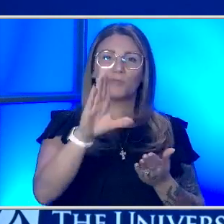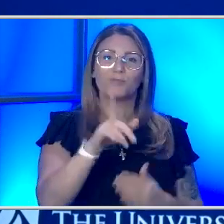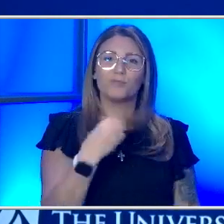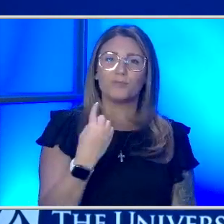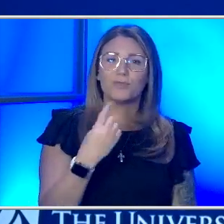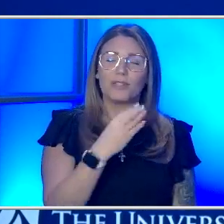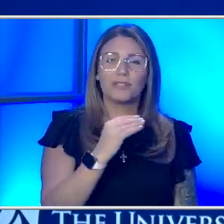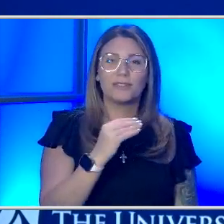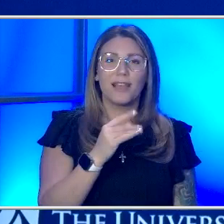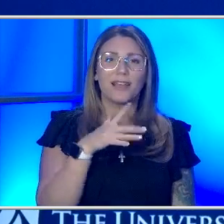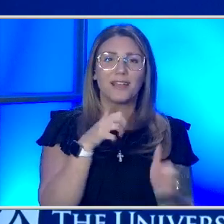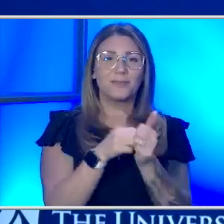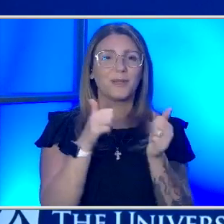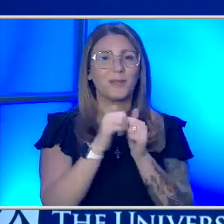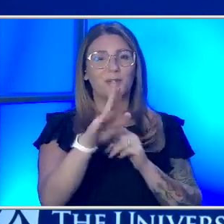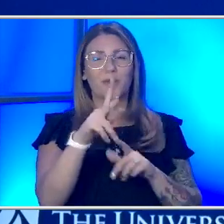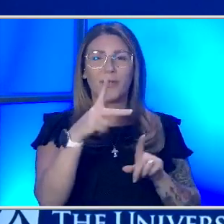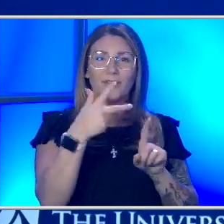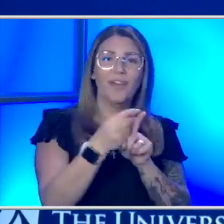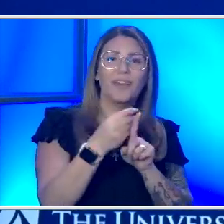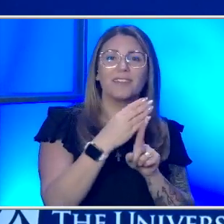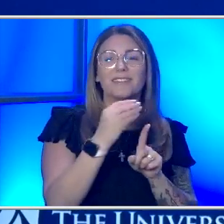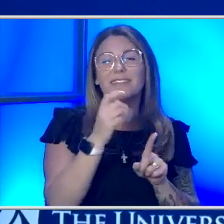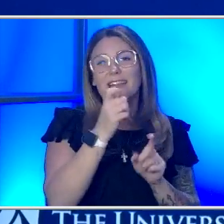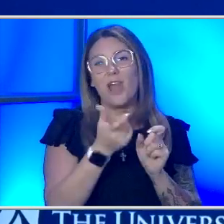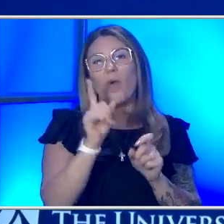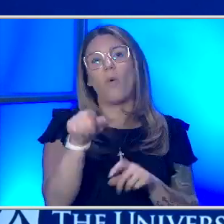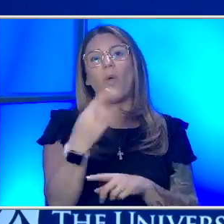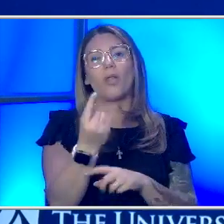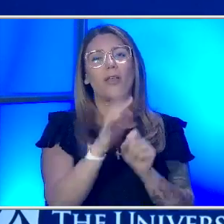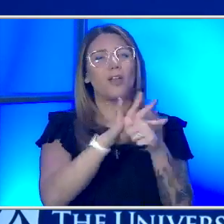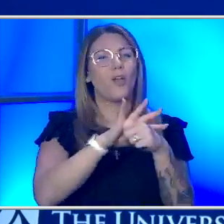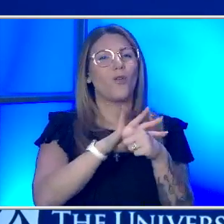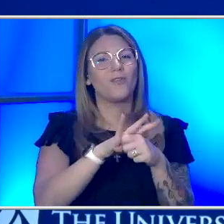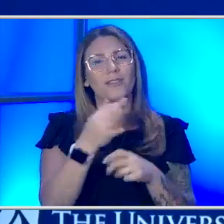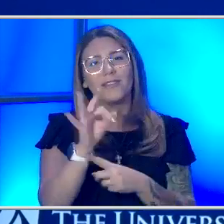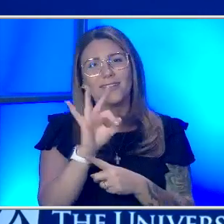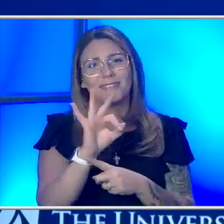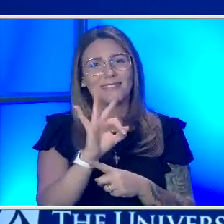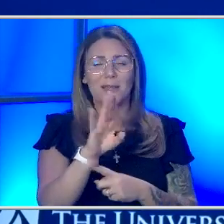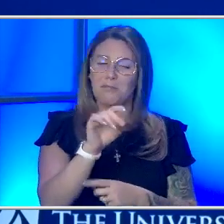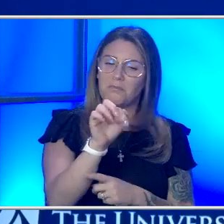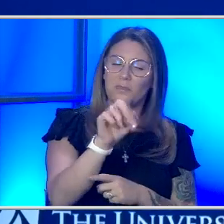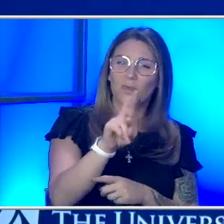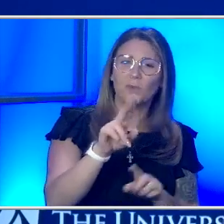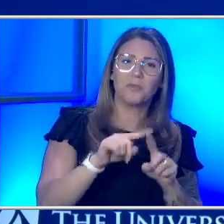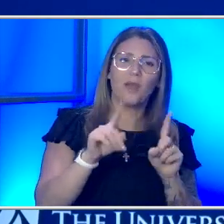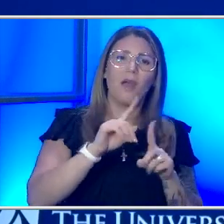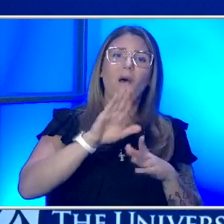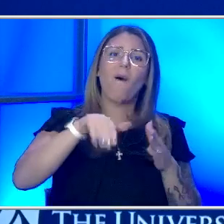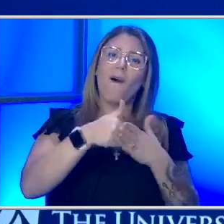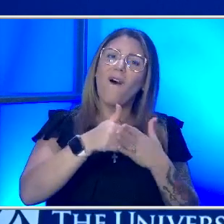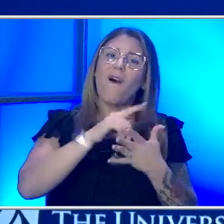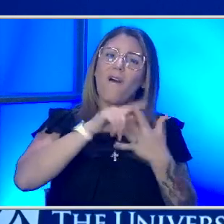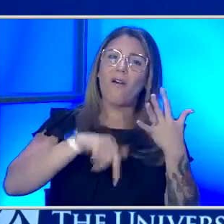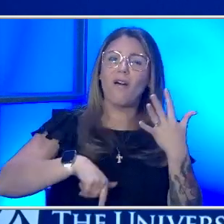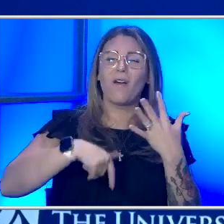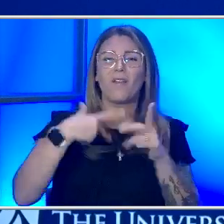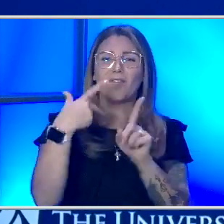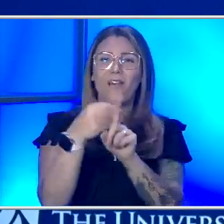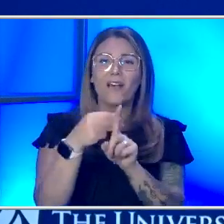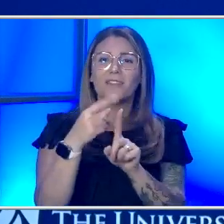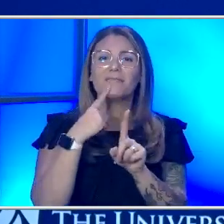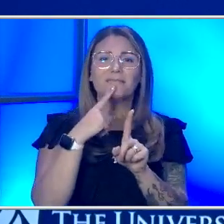vaccines. Again, not just the COVID-19 boosters, but all of those vaccines to help prevent those diseases that are prevented by